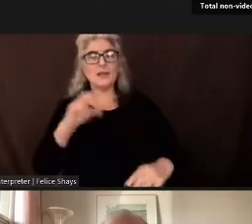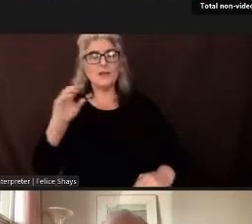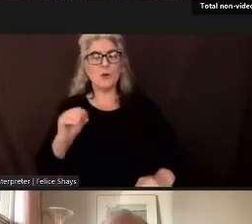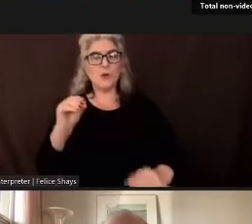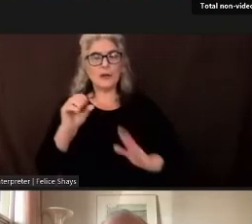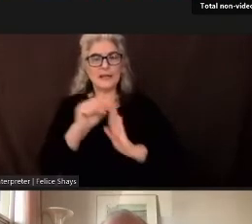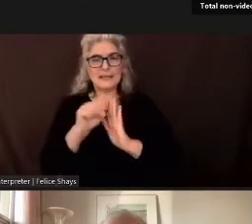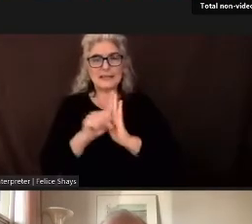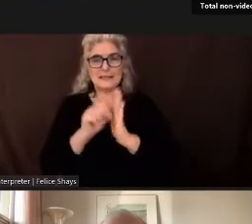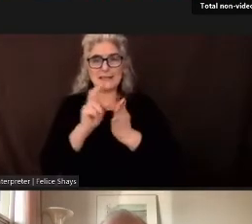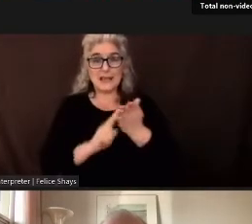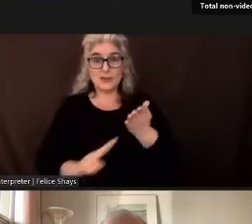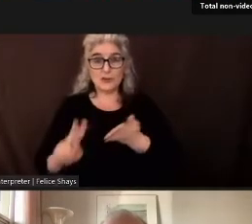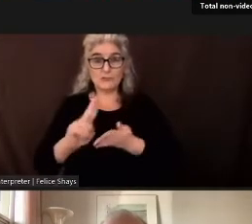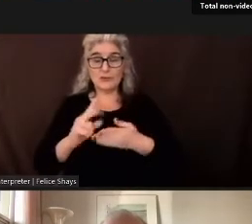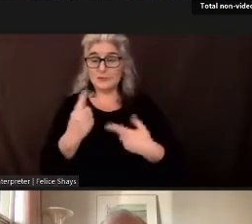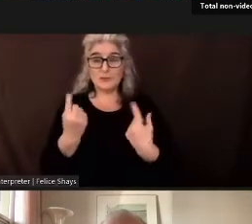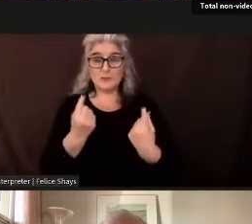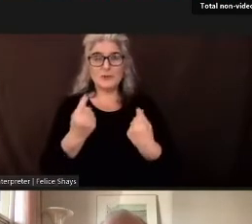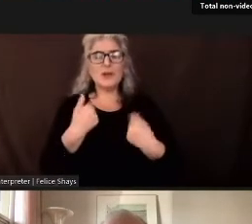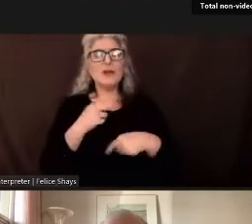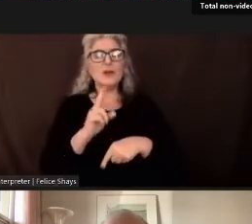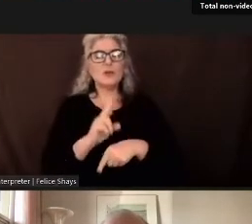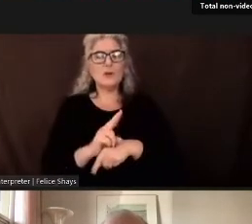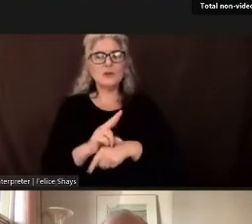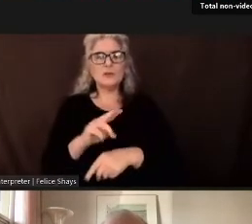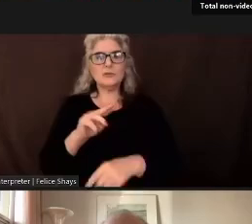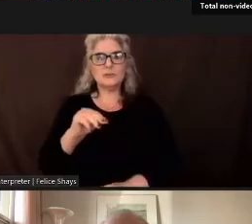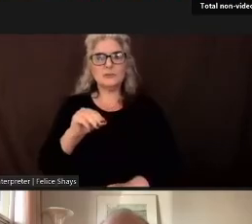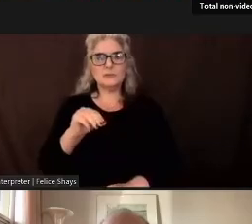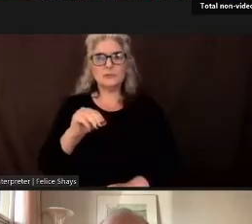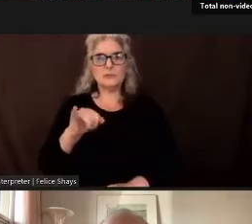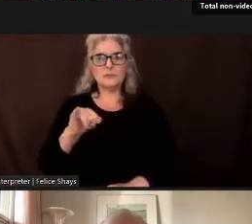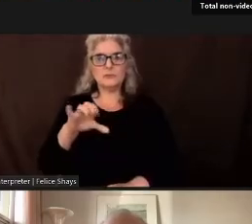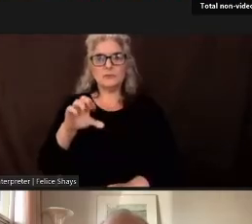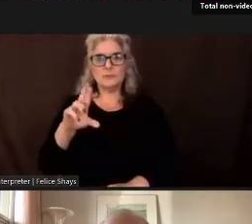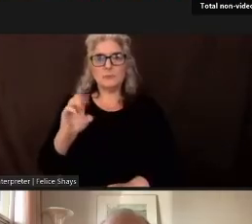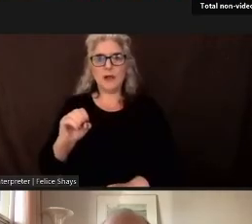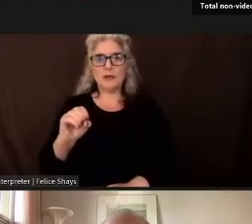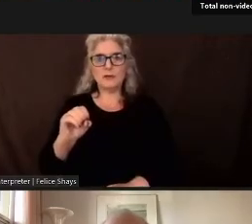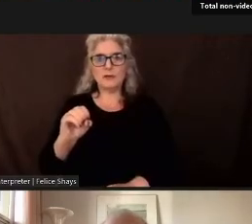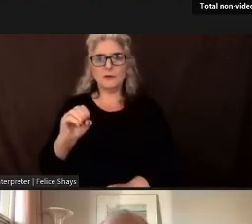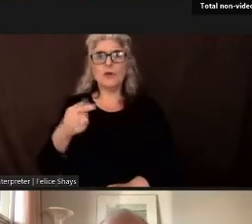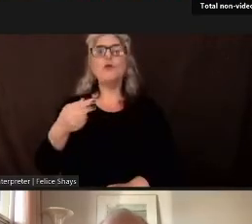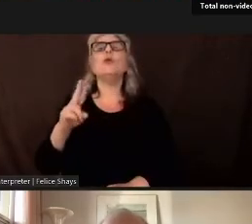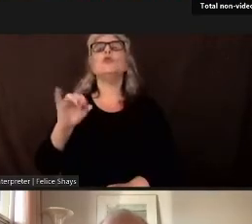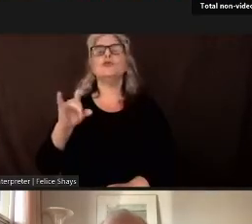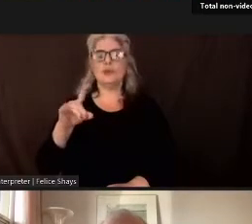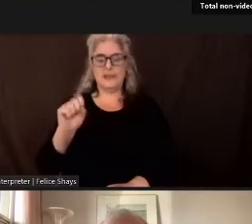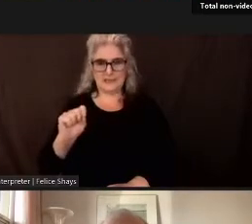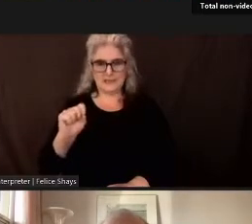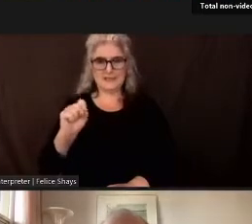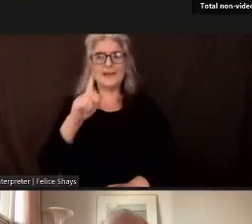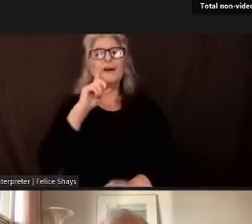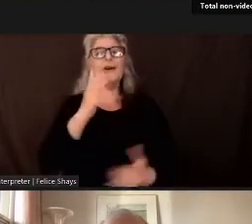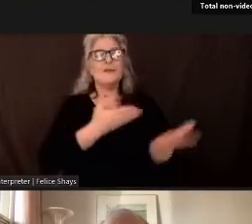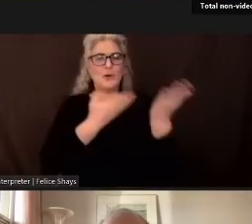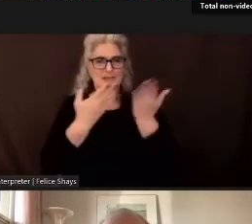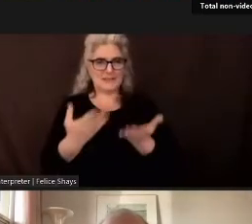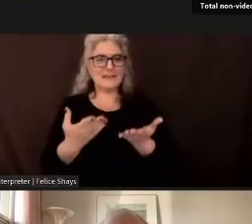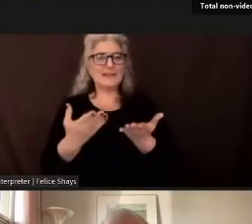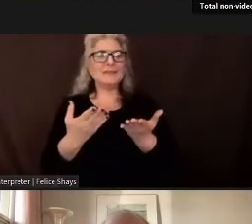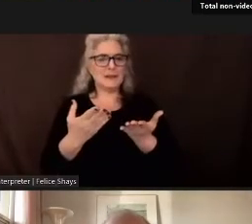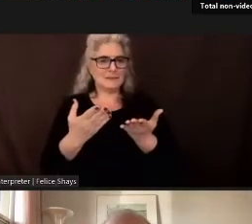using microgrids for energy delivery. So microgrids are essentially